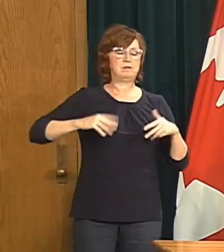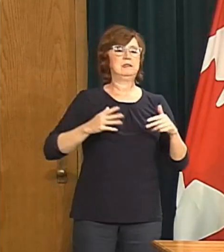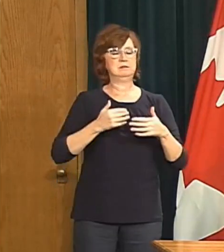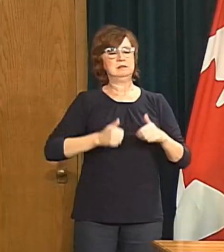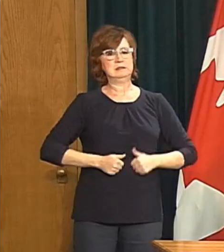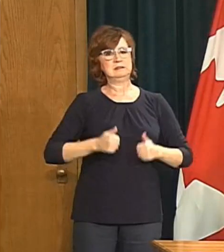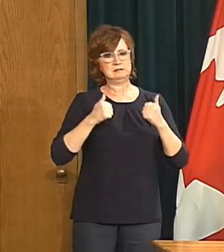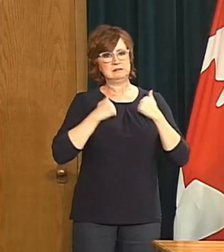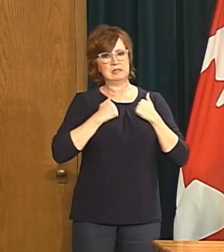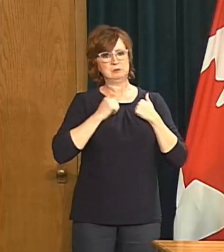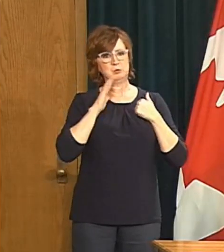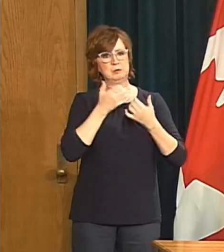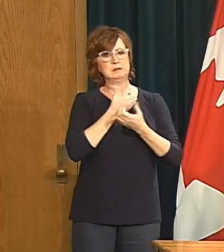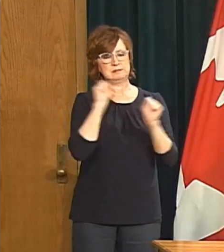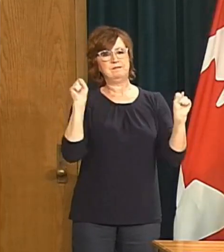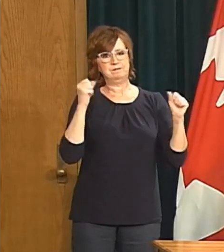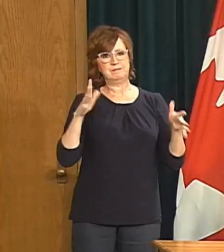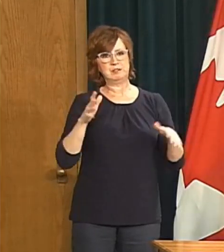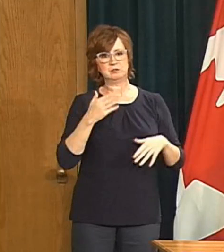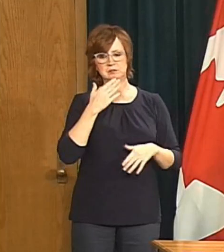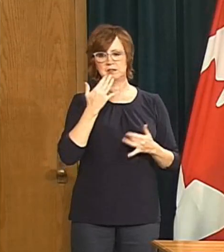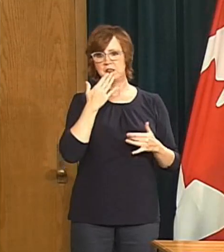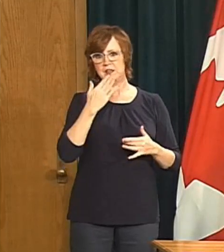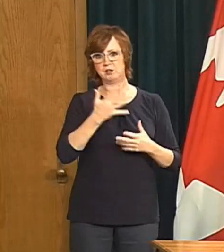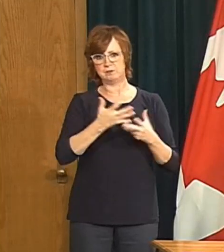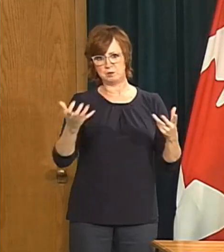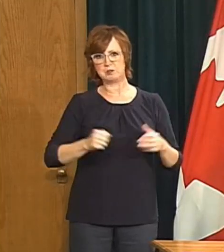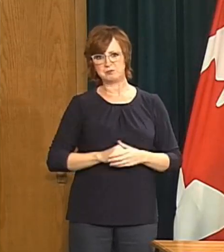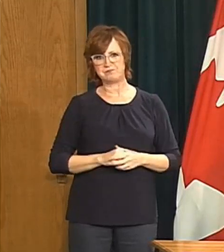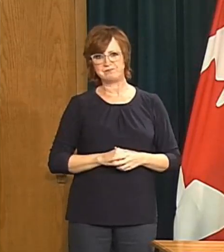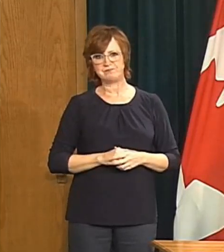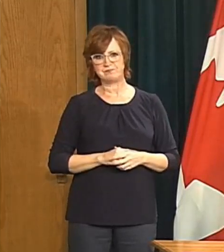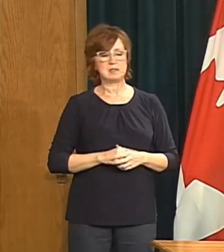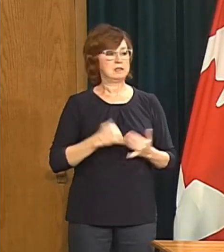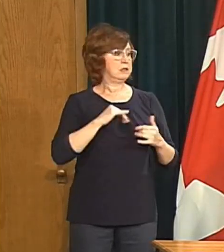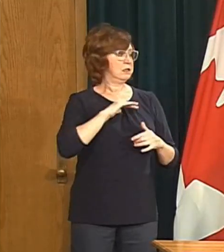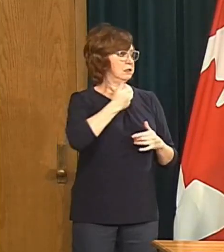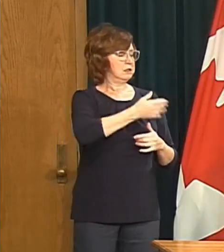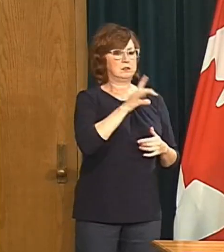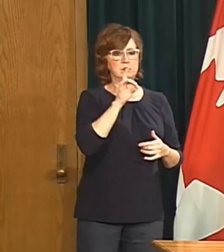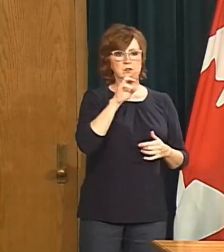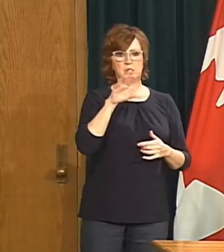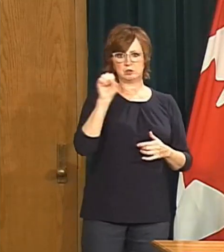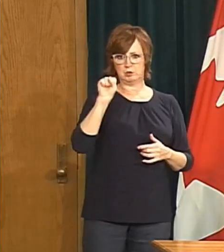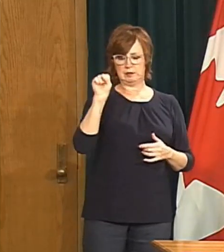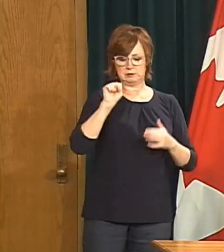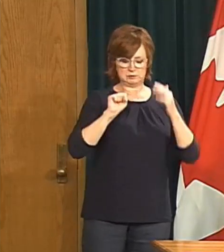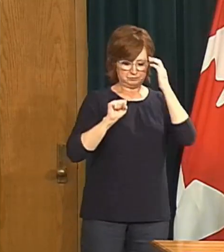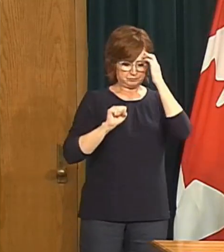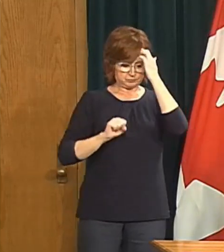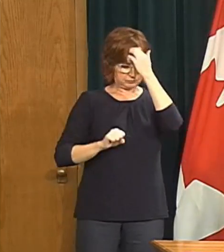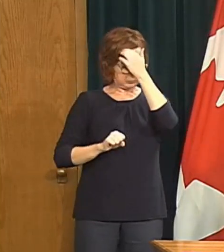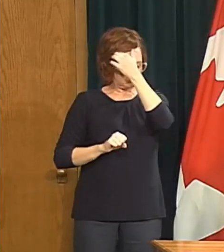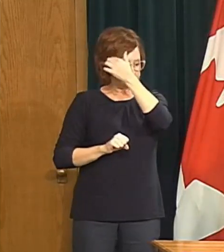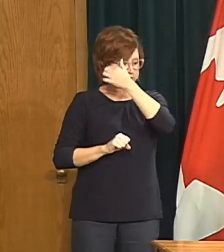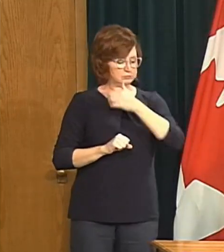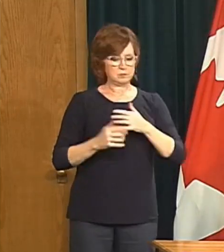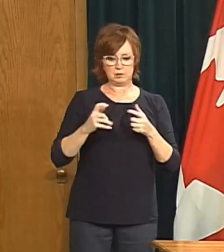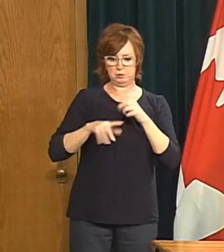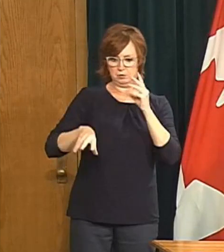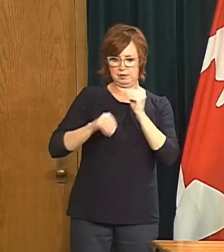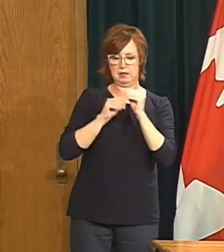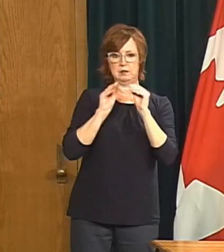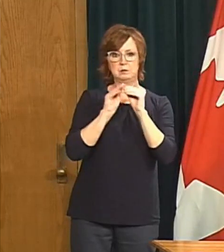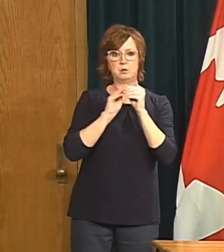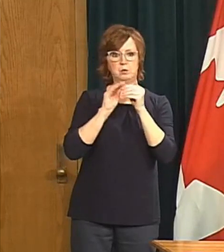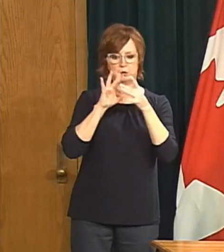Shahab. Thank you, Premier. So I'll just maybe emphasize a few key points further to the Premier's